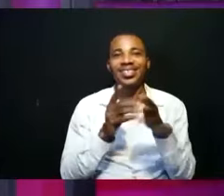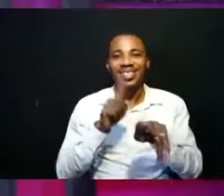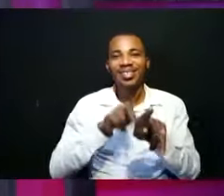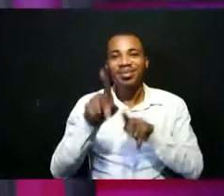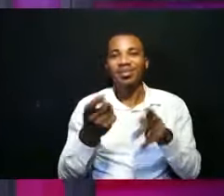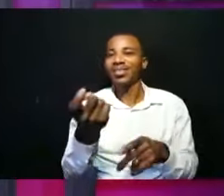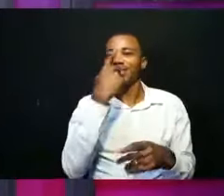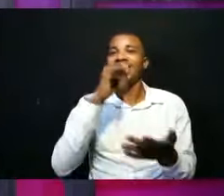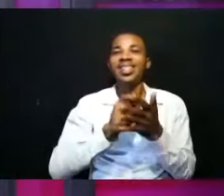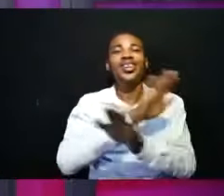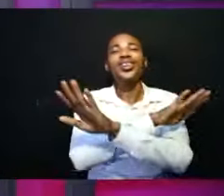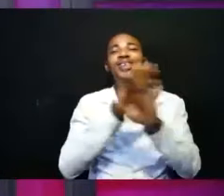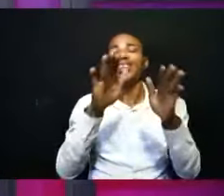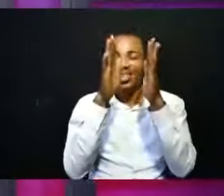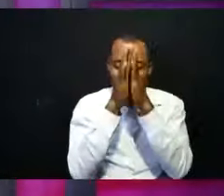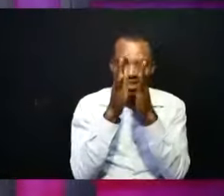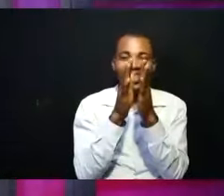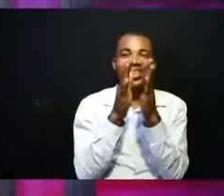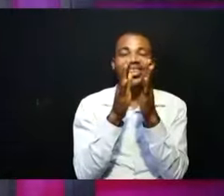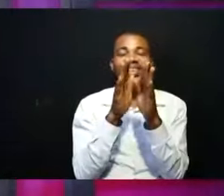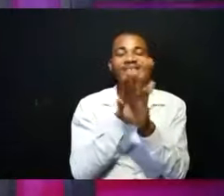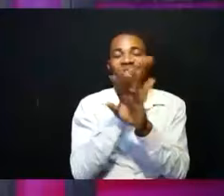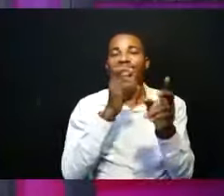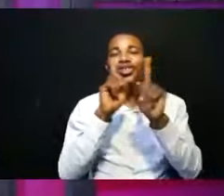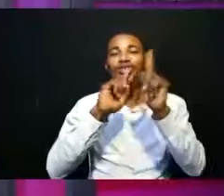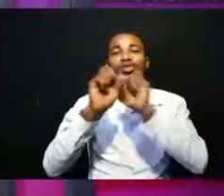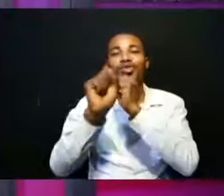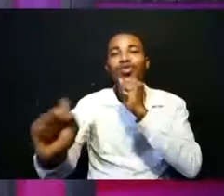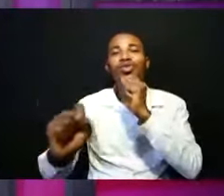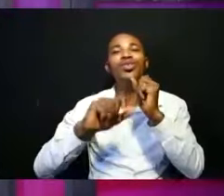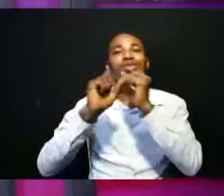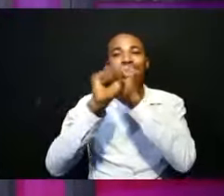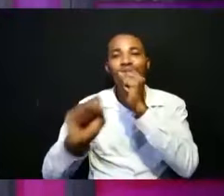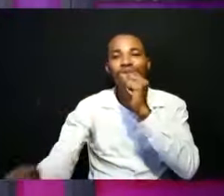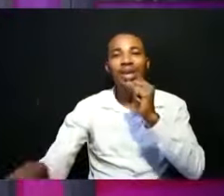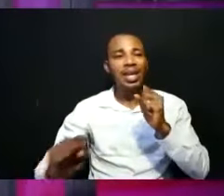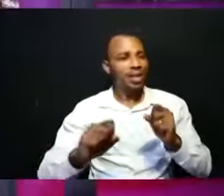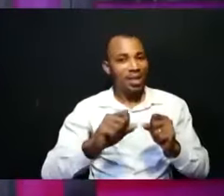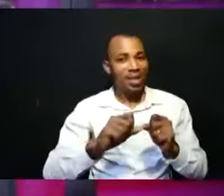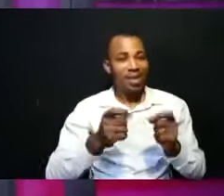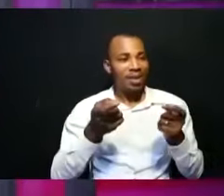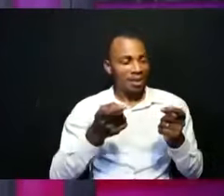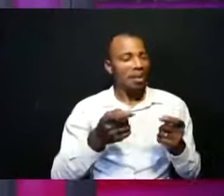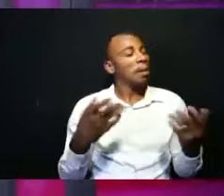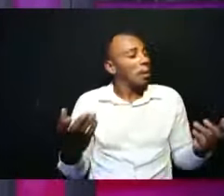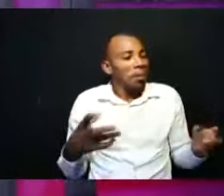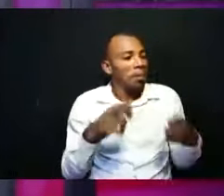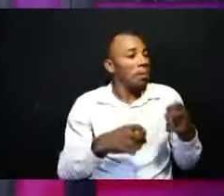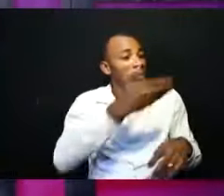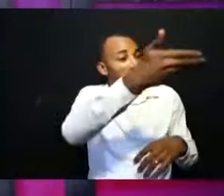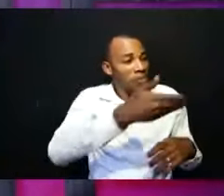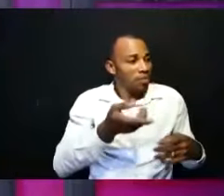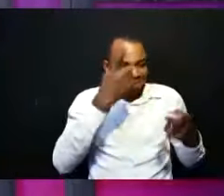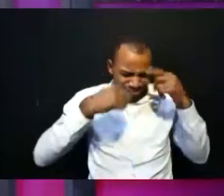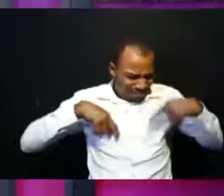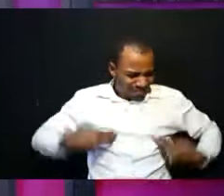Once you give them the opportunity, all the many days that they have not been preaching, they will put it in. And when you